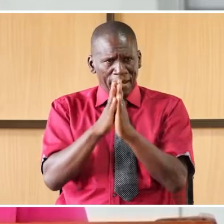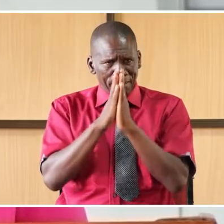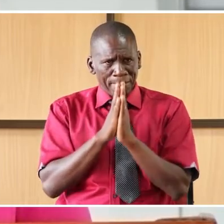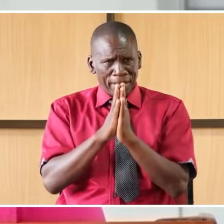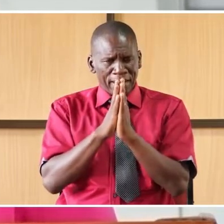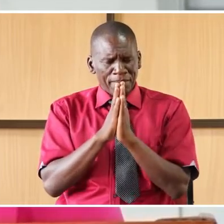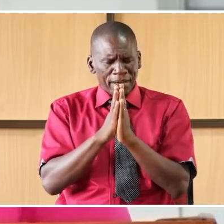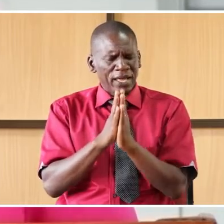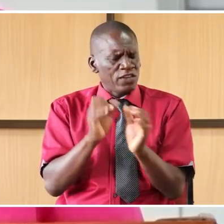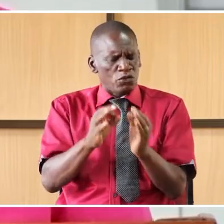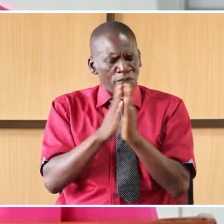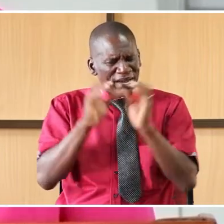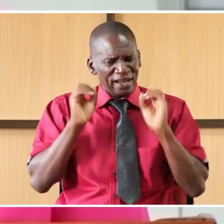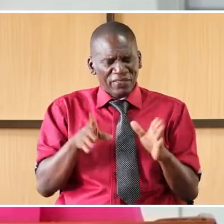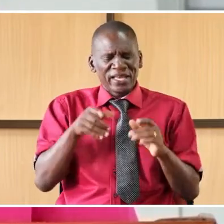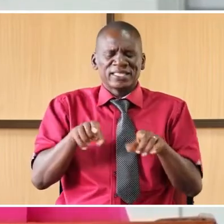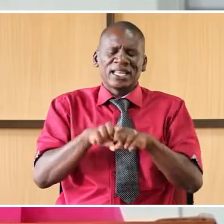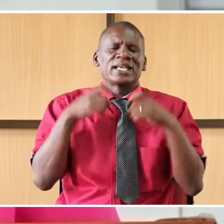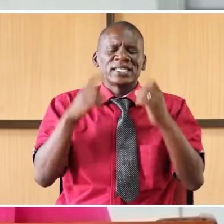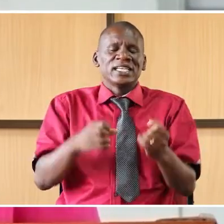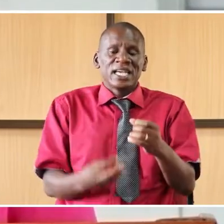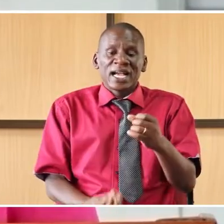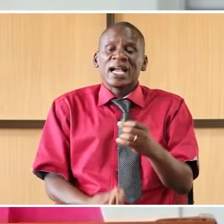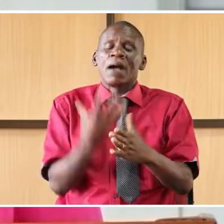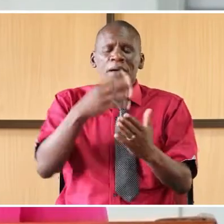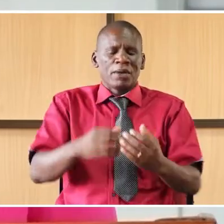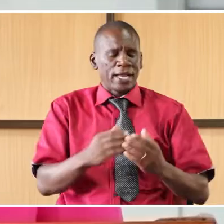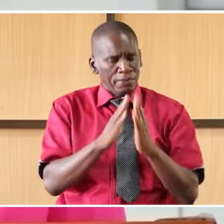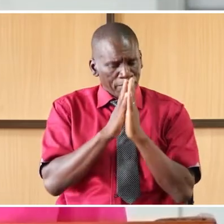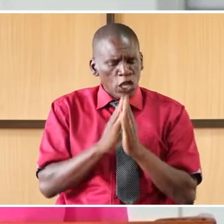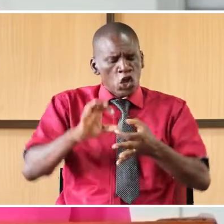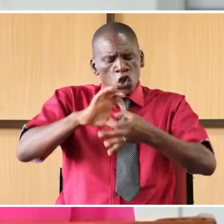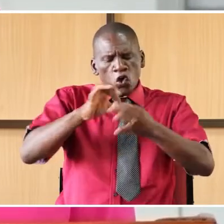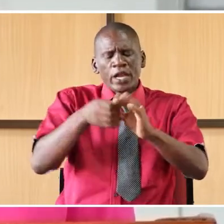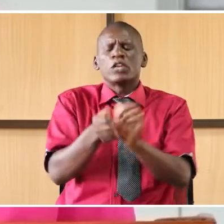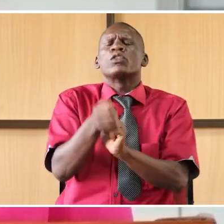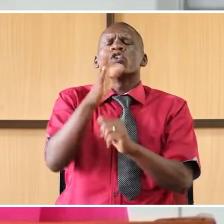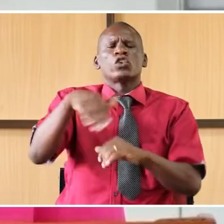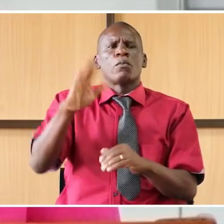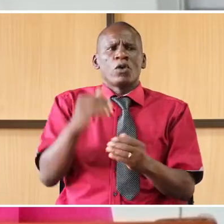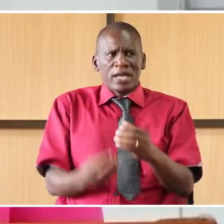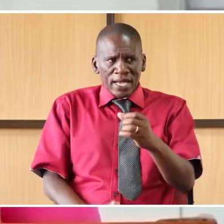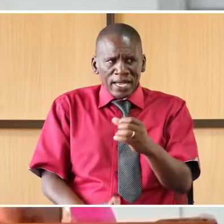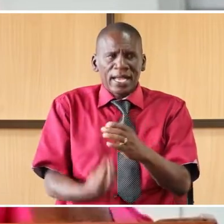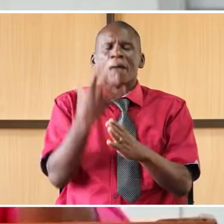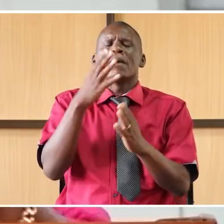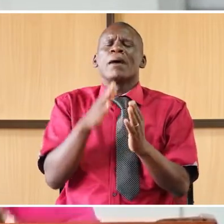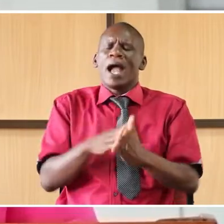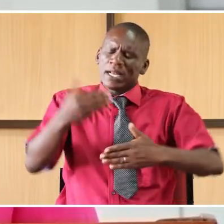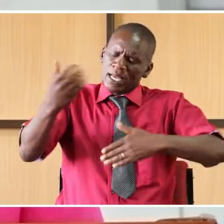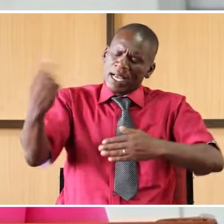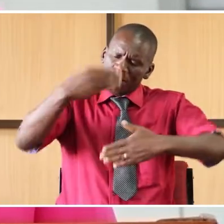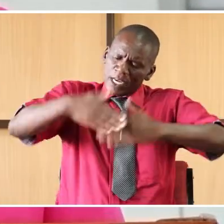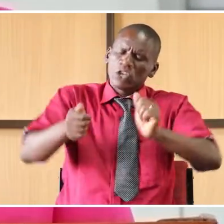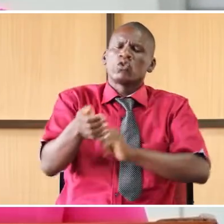prayerlessness is sin. Arise and pray. Arise and connect to God more. Arise and draw